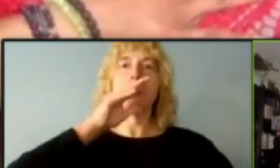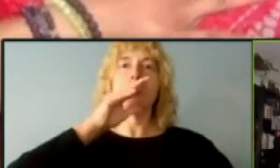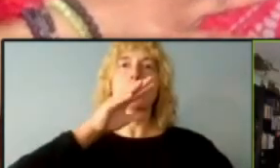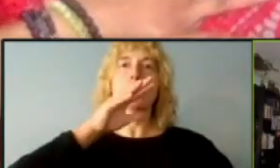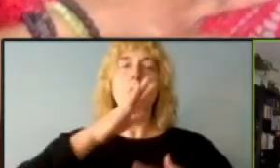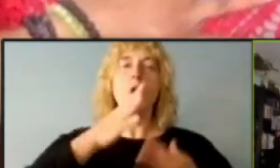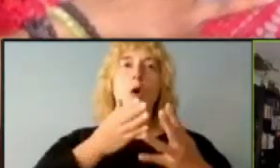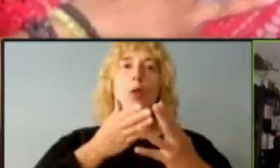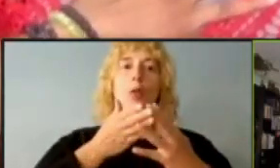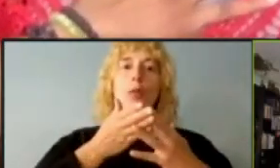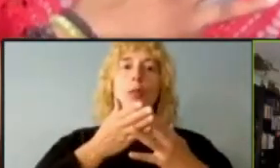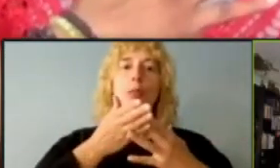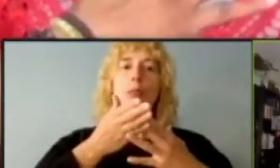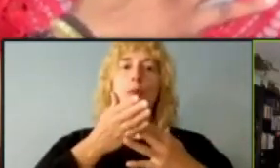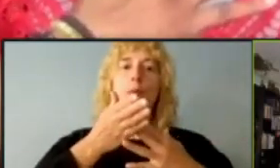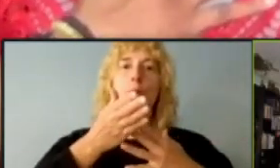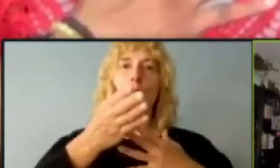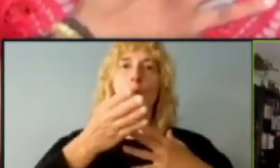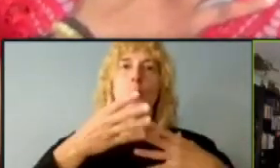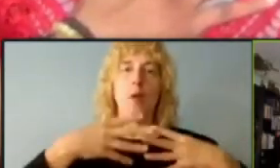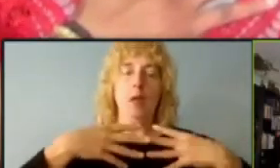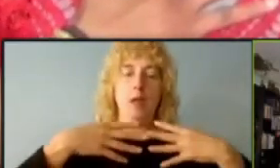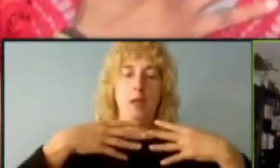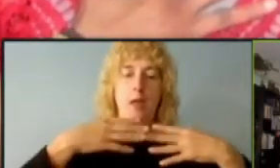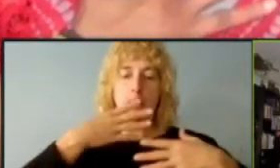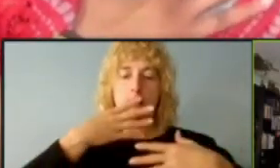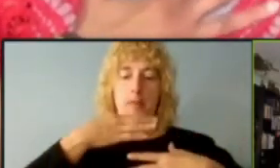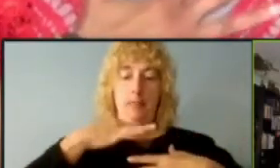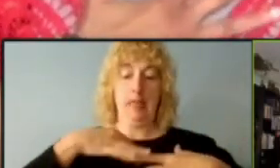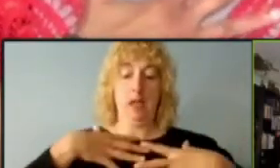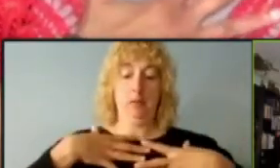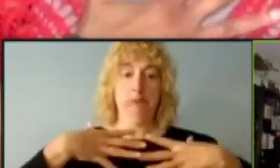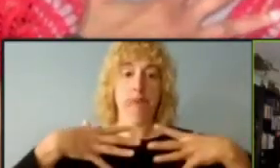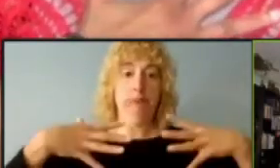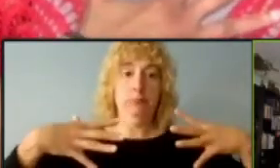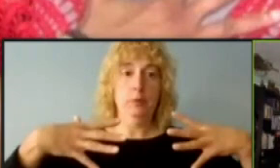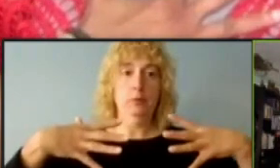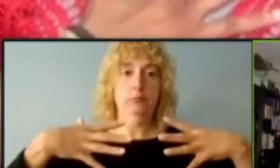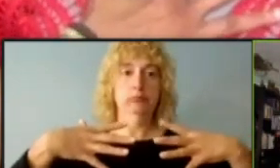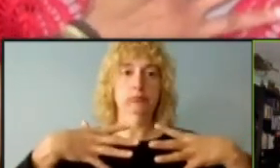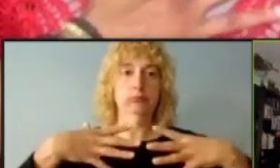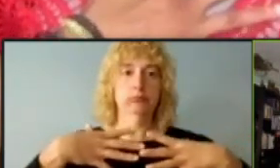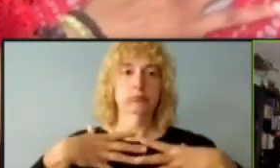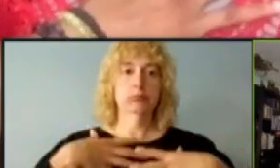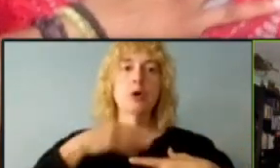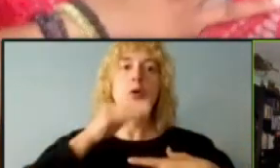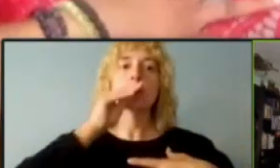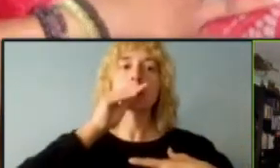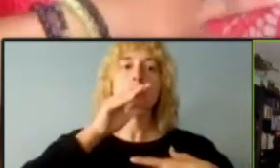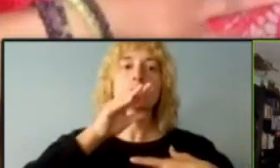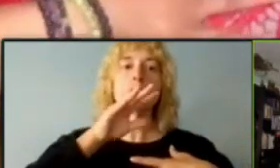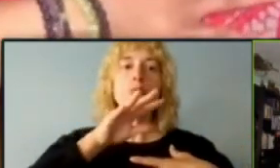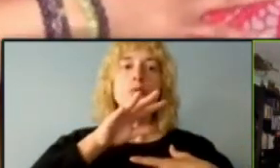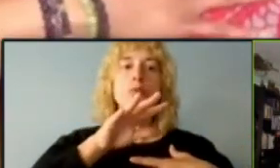sort of like the air is going out of that balloon. And try that again, breathing in